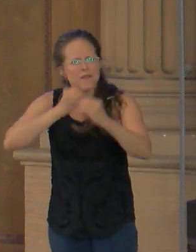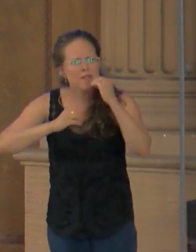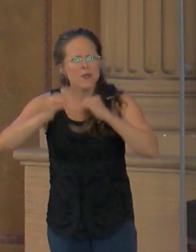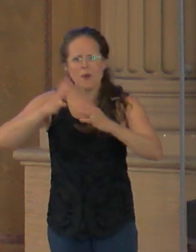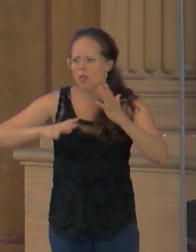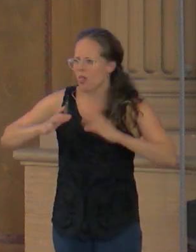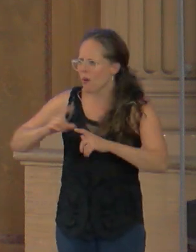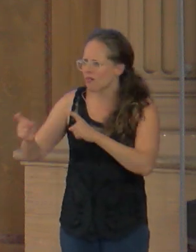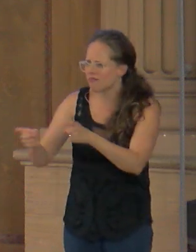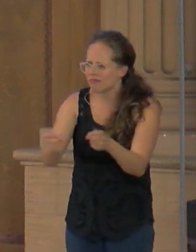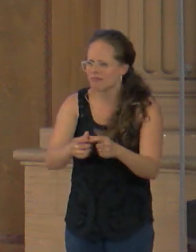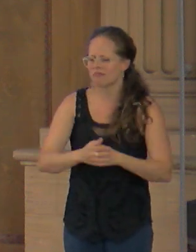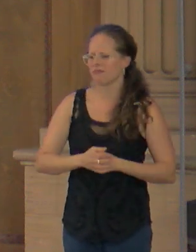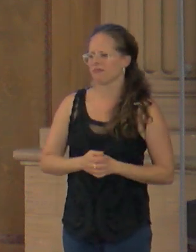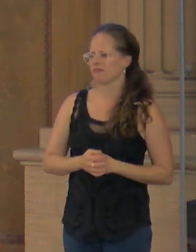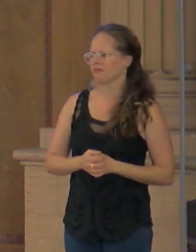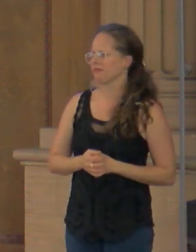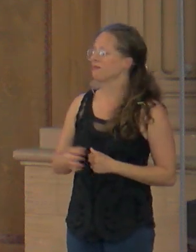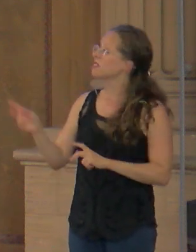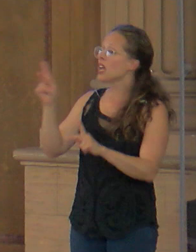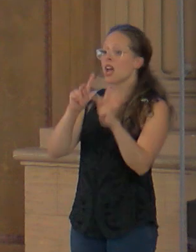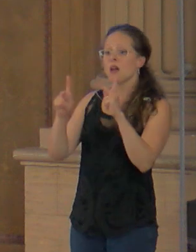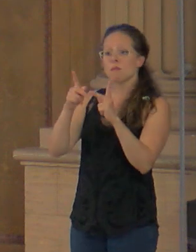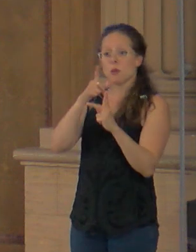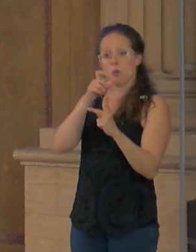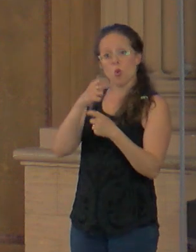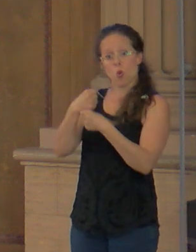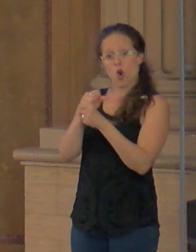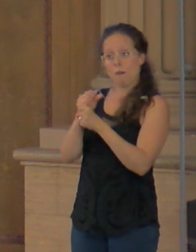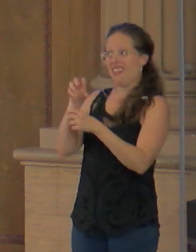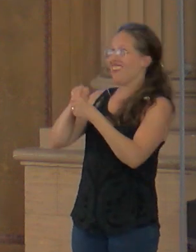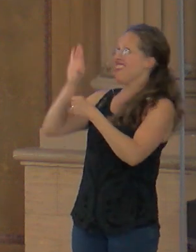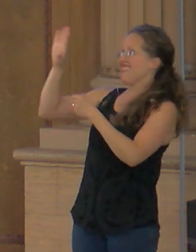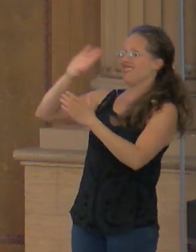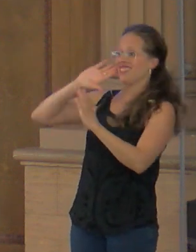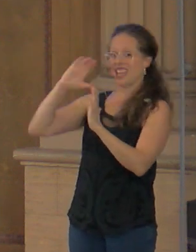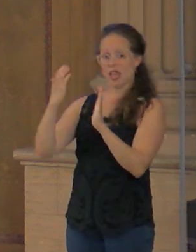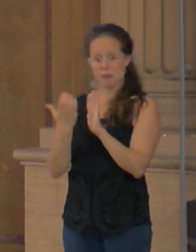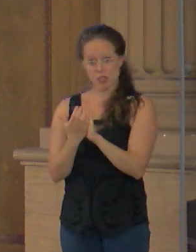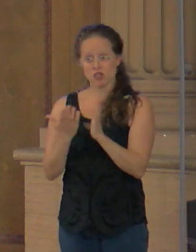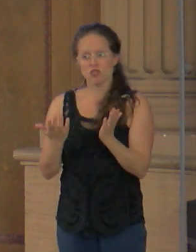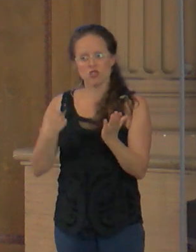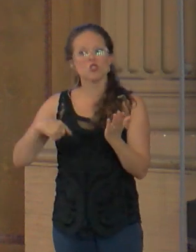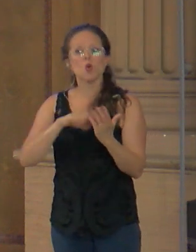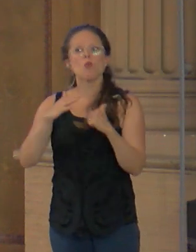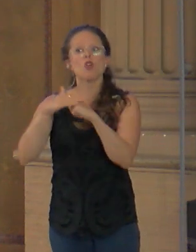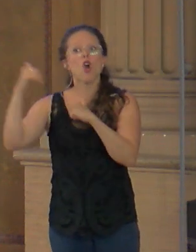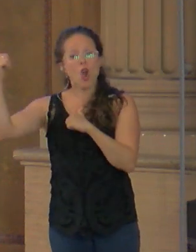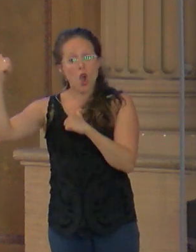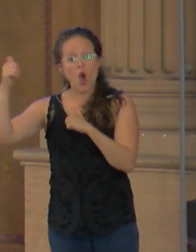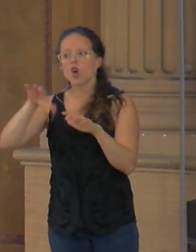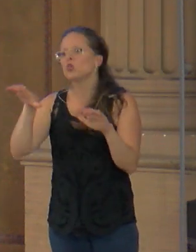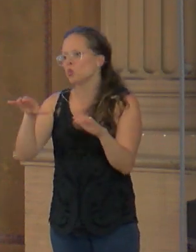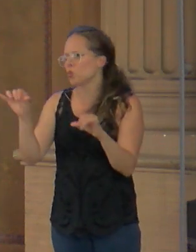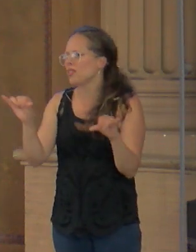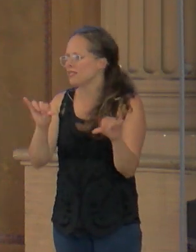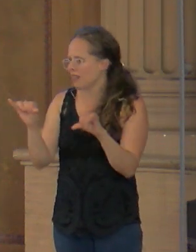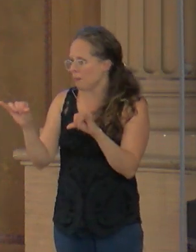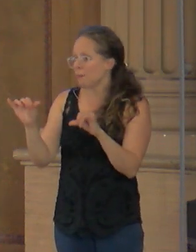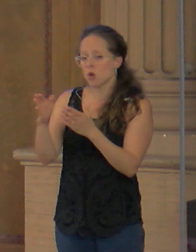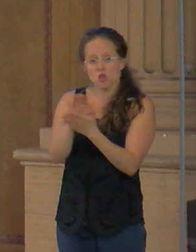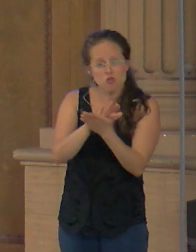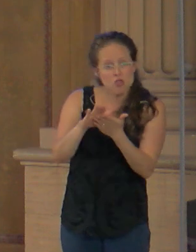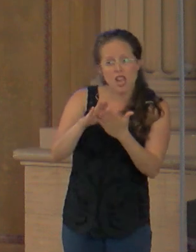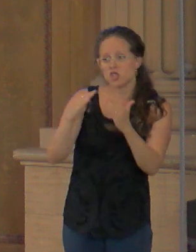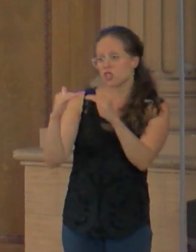in God's image, his requirement for us is that we do justice and righteousness. Proverbs 21 verse 3, "To do righteousness and